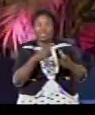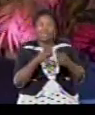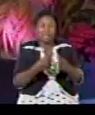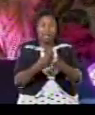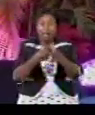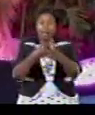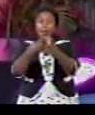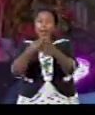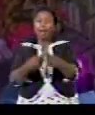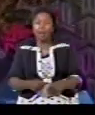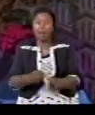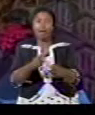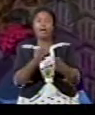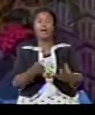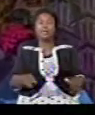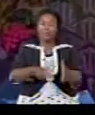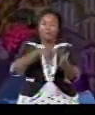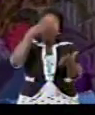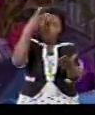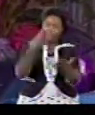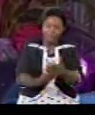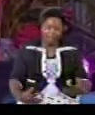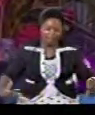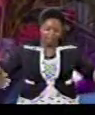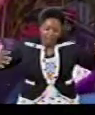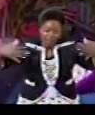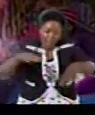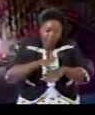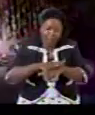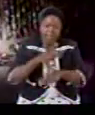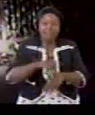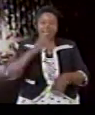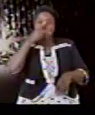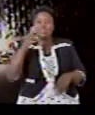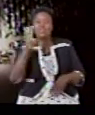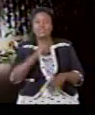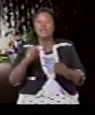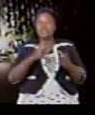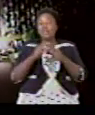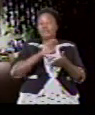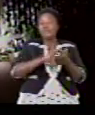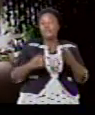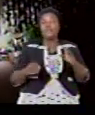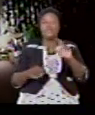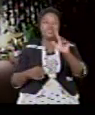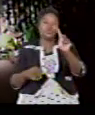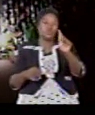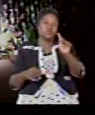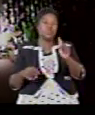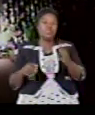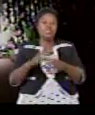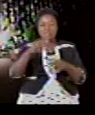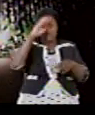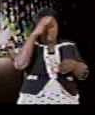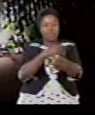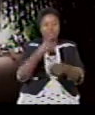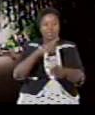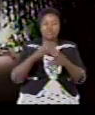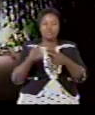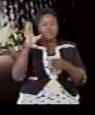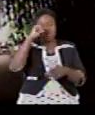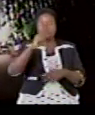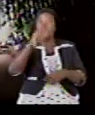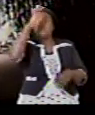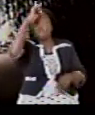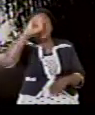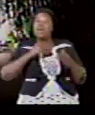and fell on his neck and kissed him. In verse 21, the son said unto him, Father, I